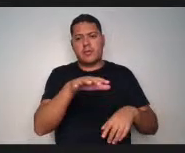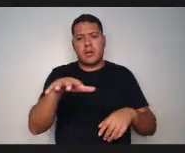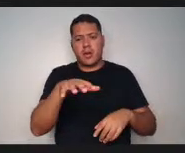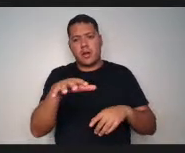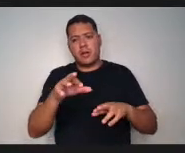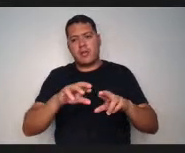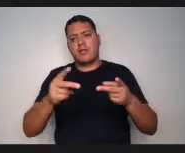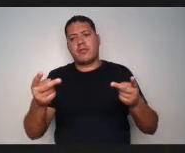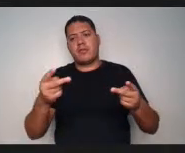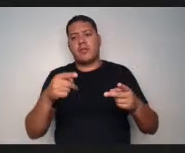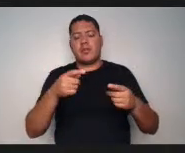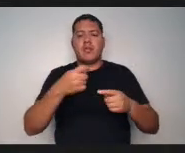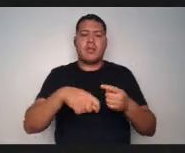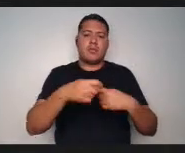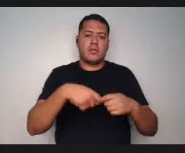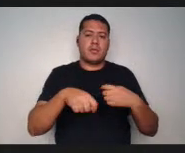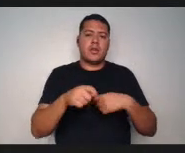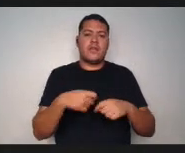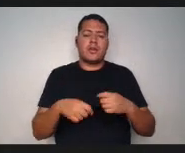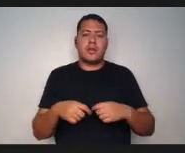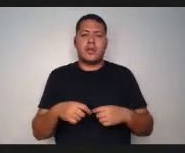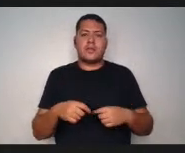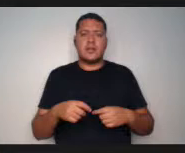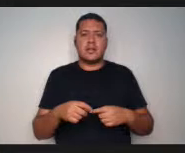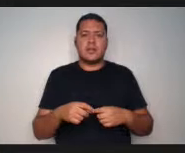mentioned, but we also argue that